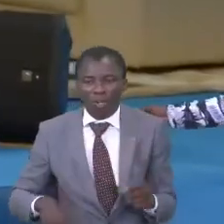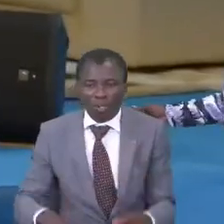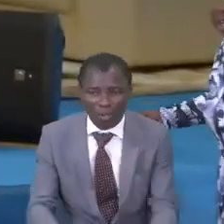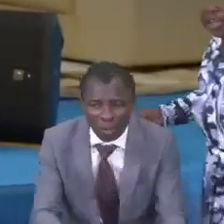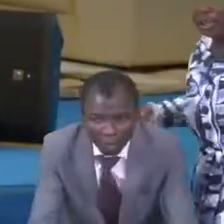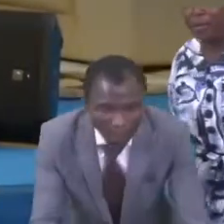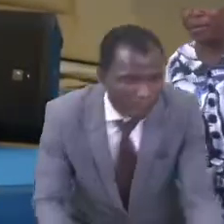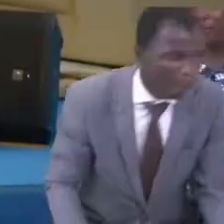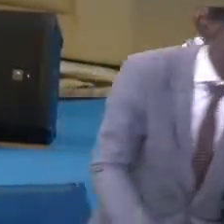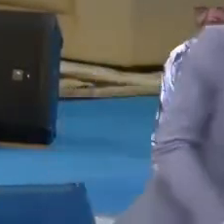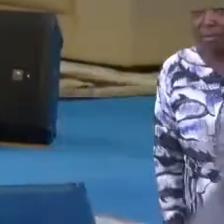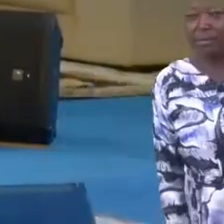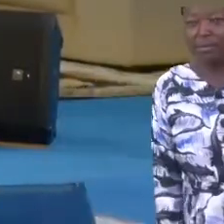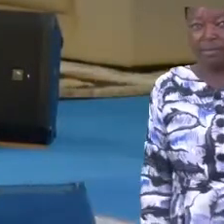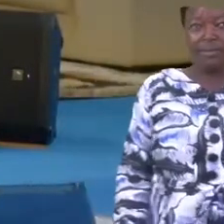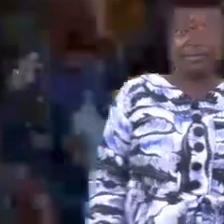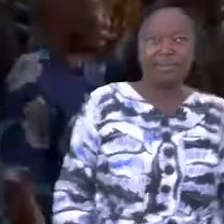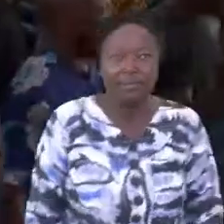Emancipation.